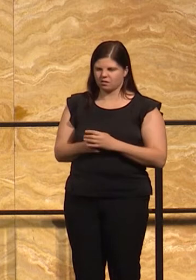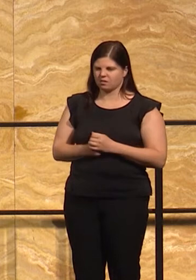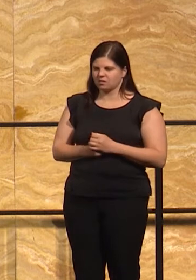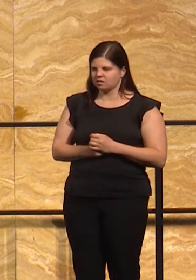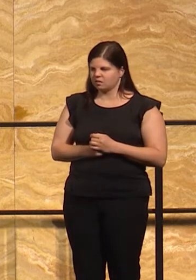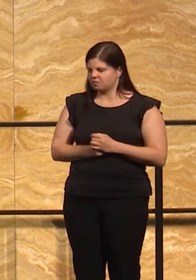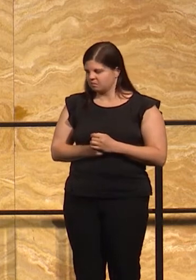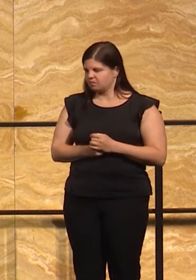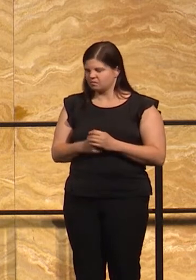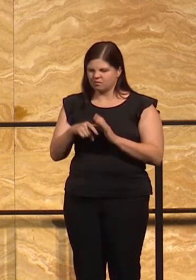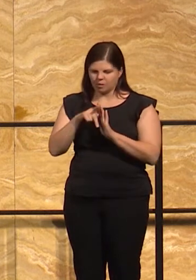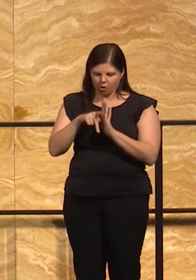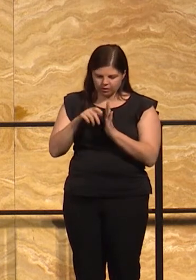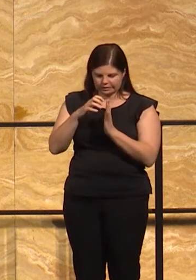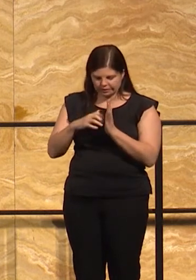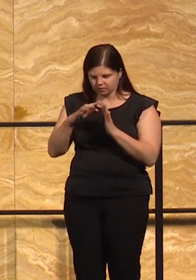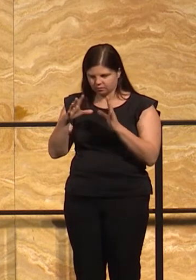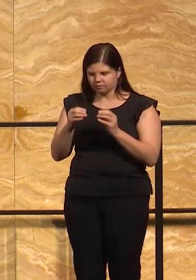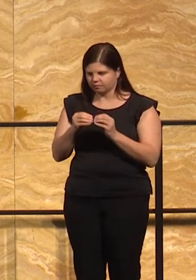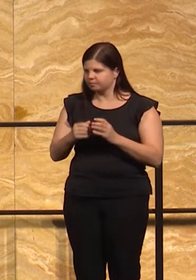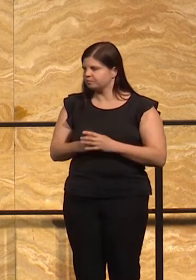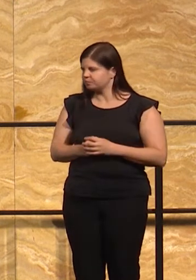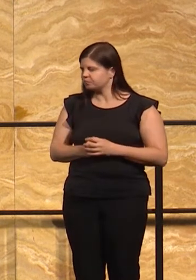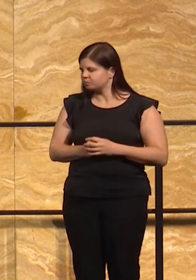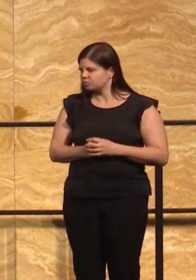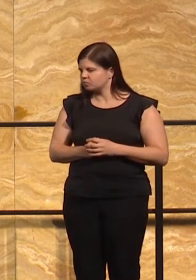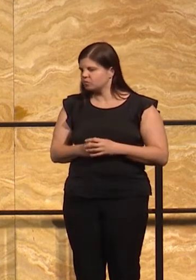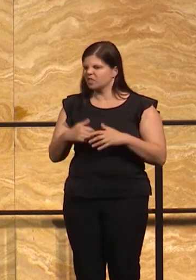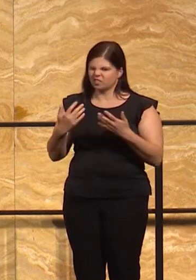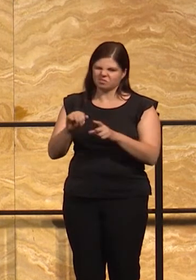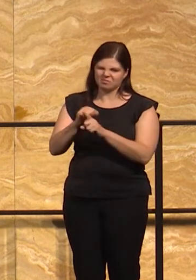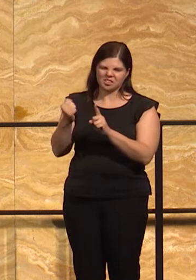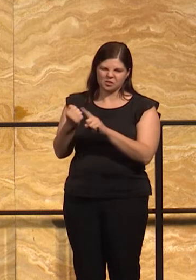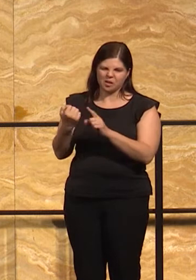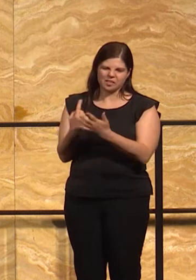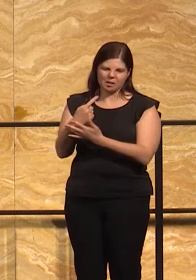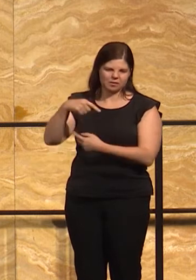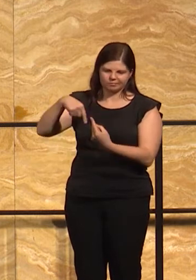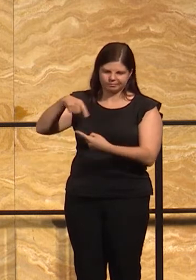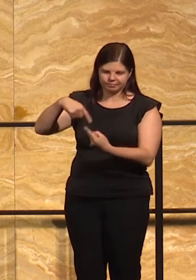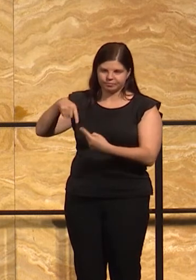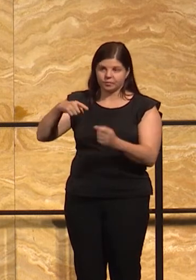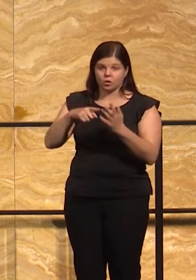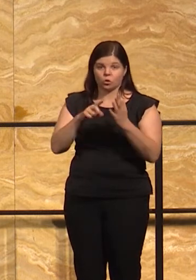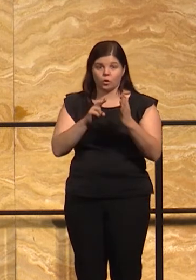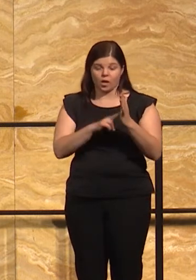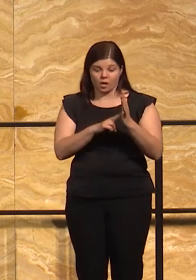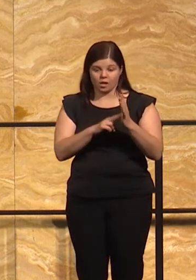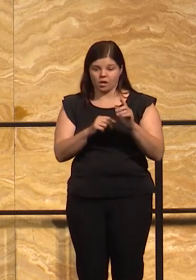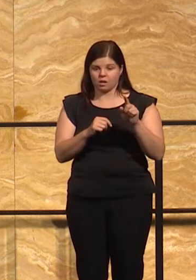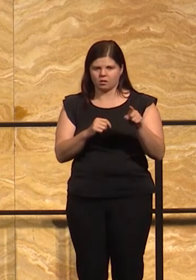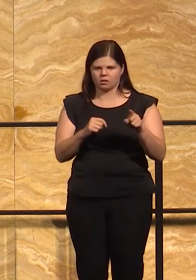its policies in Syria. So you have this situation. And then you have the UN,